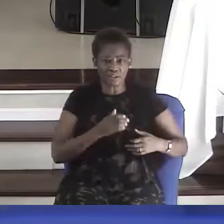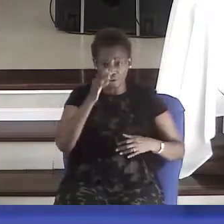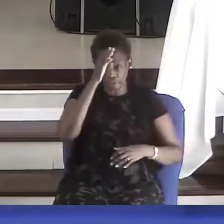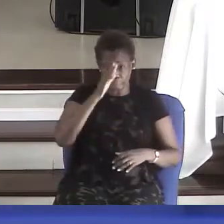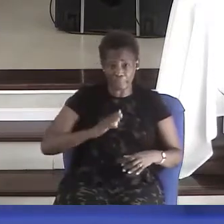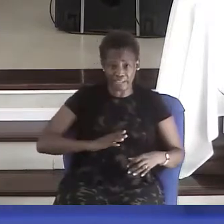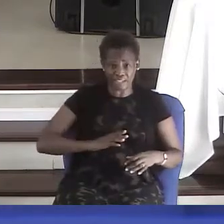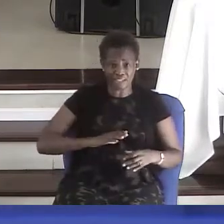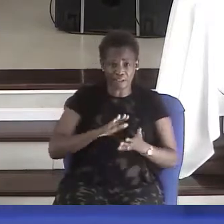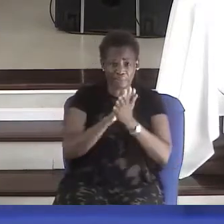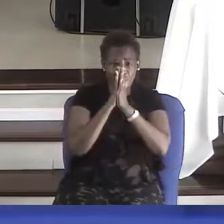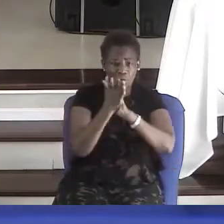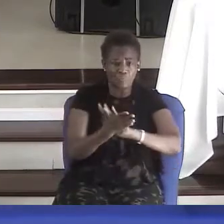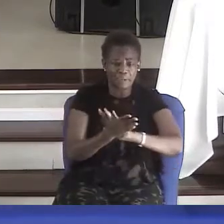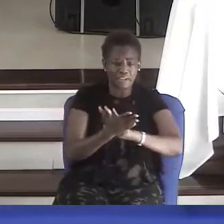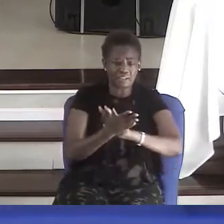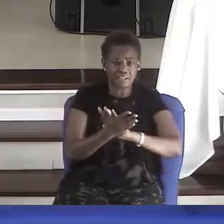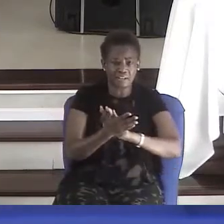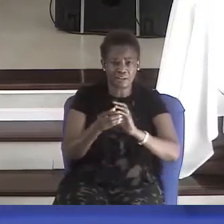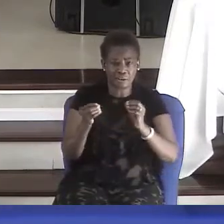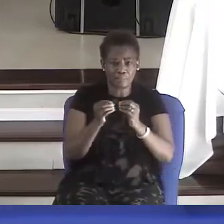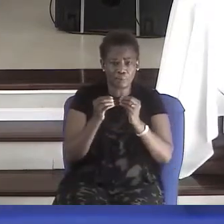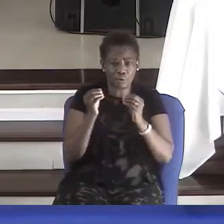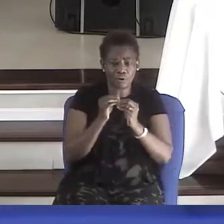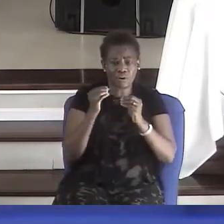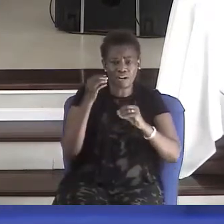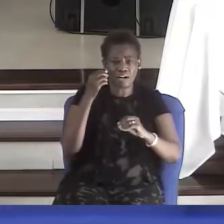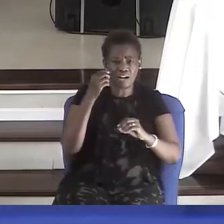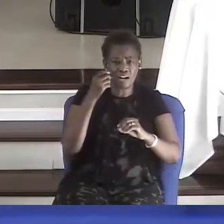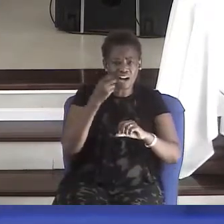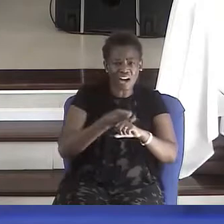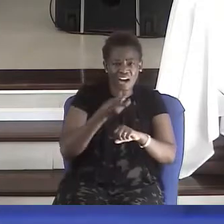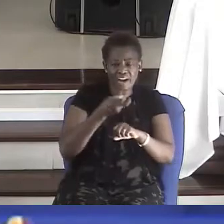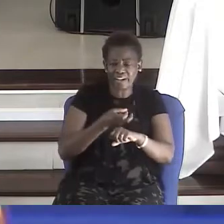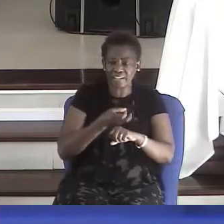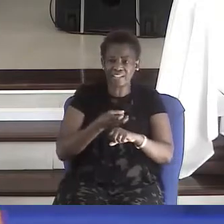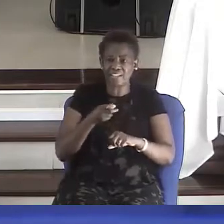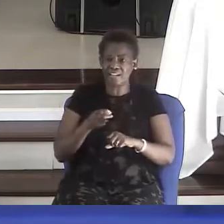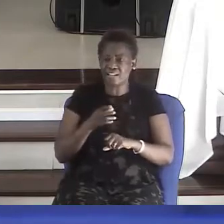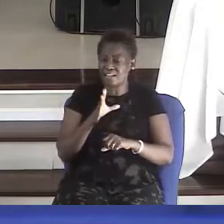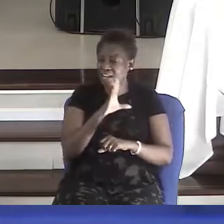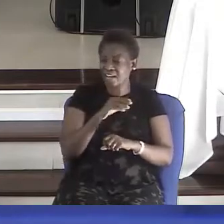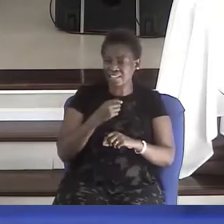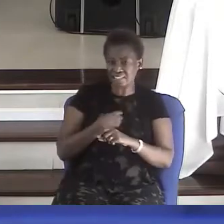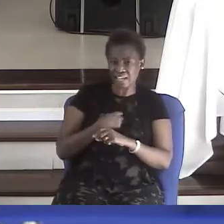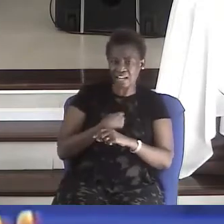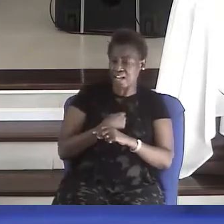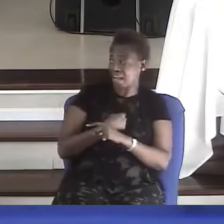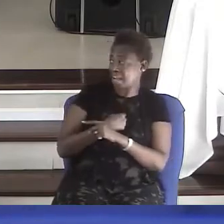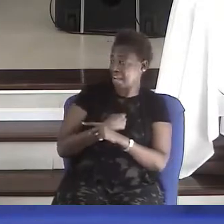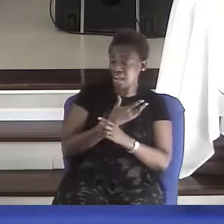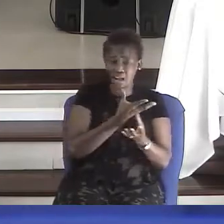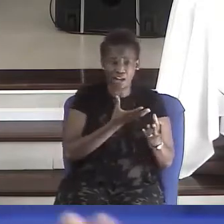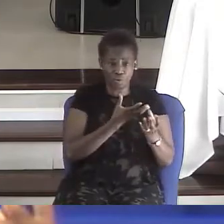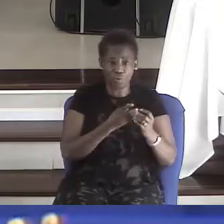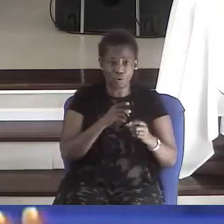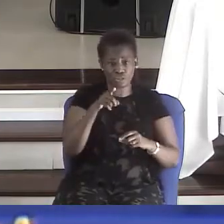and harder. And I want you to understand that there's going to be still the fight for